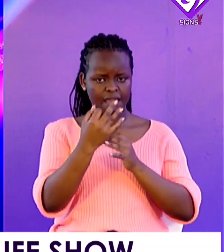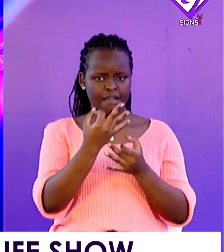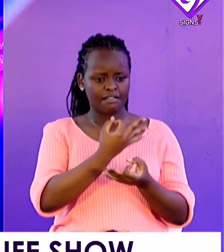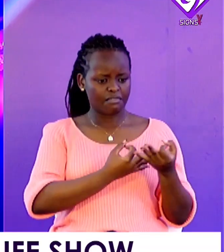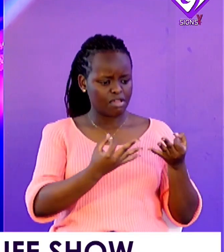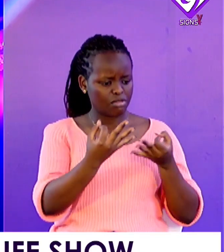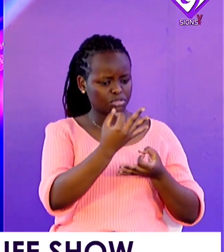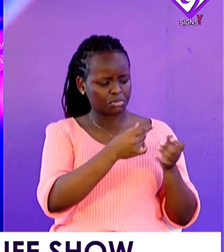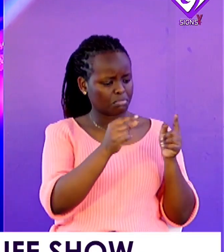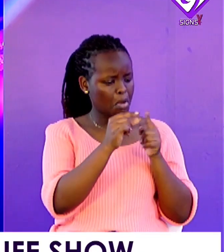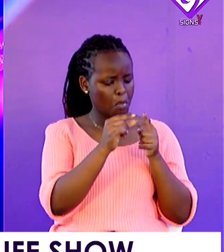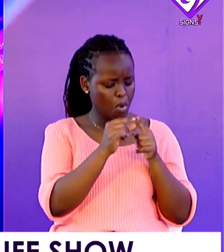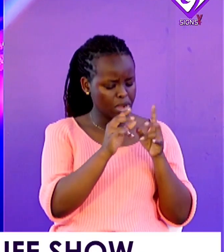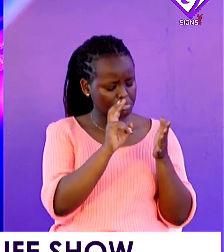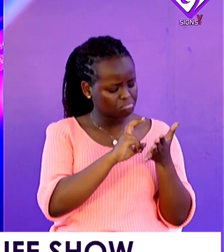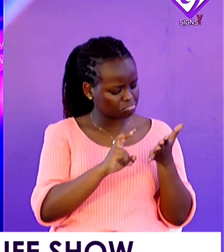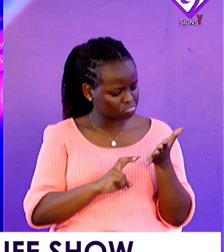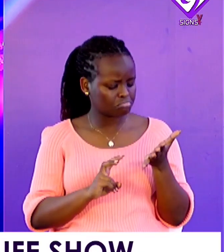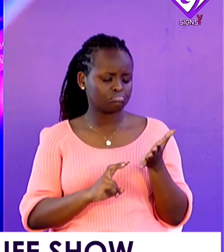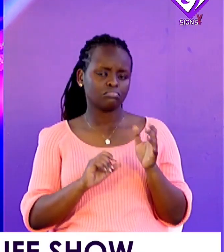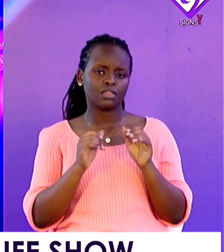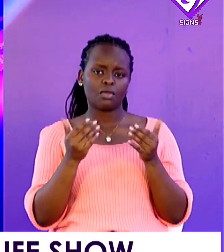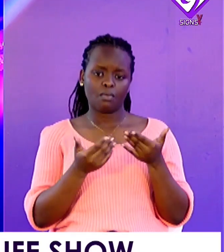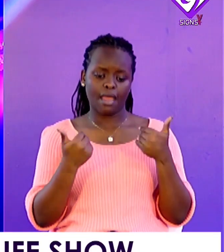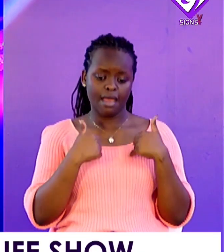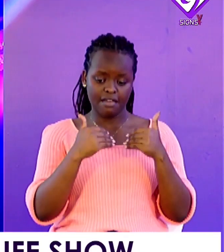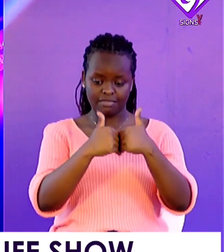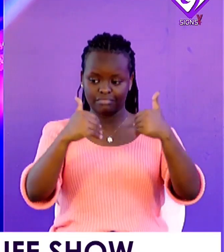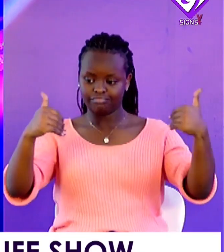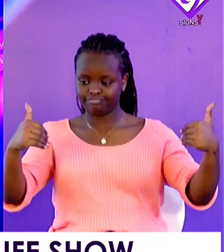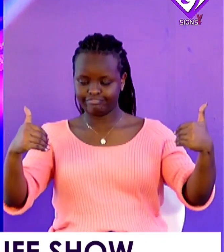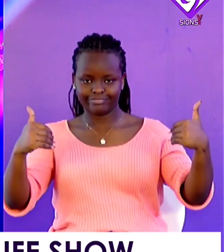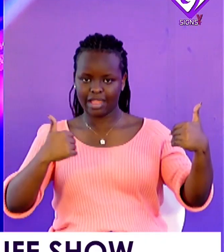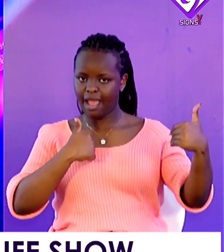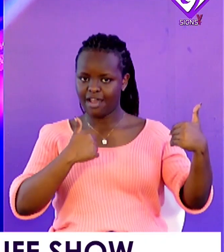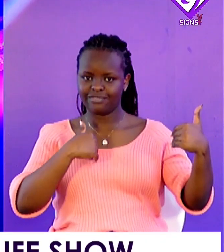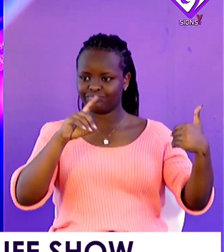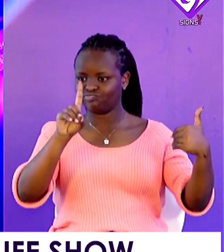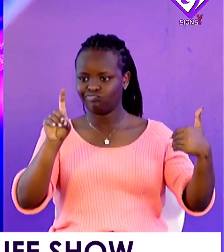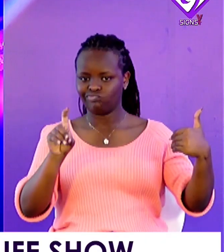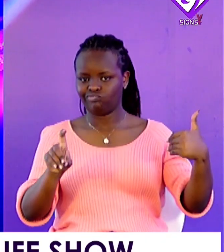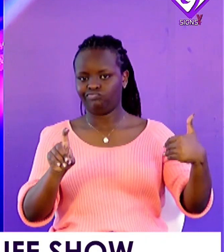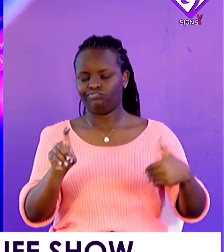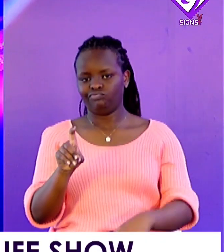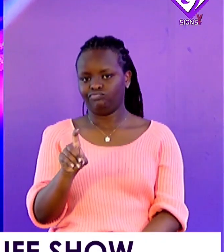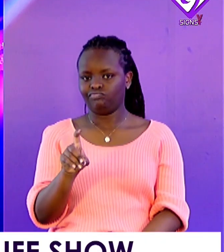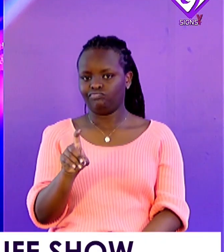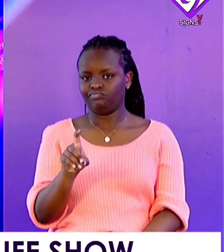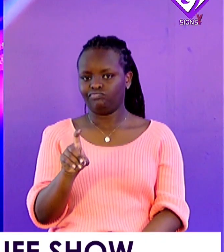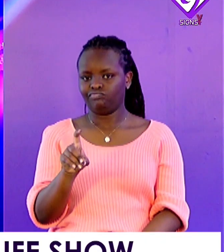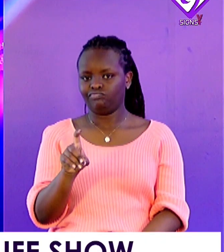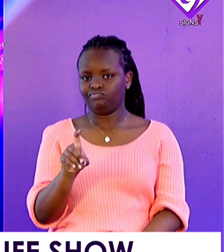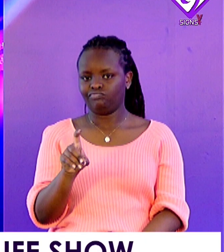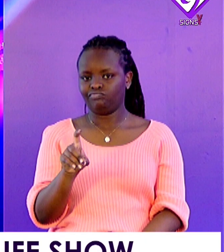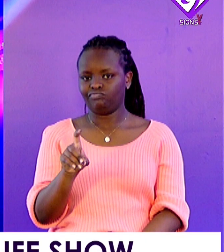word, and where there is seclusion, there is a question about that. And